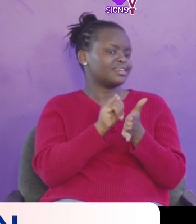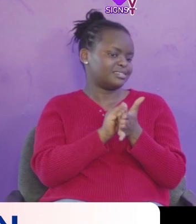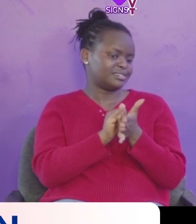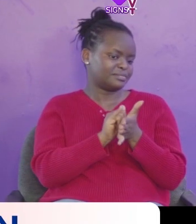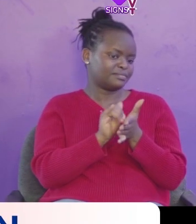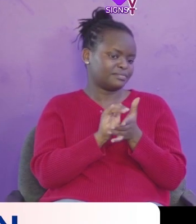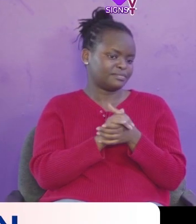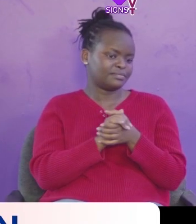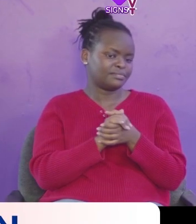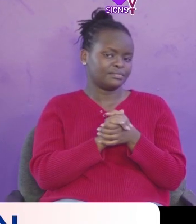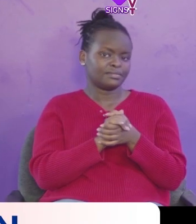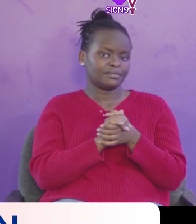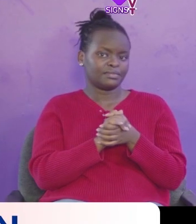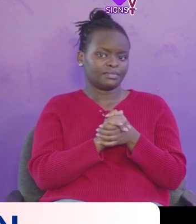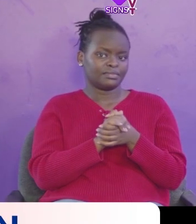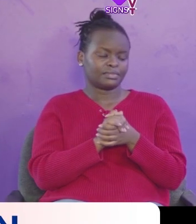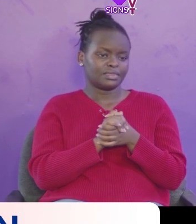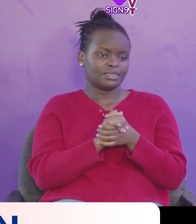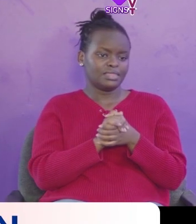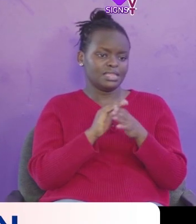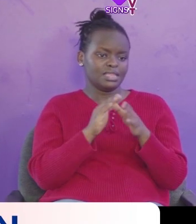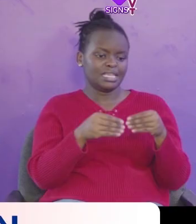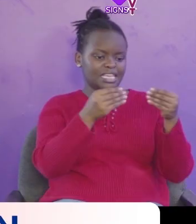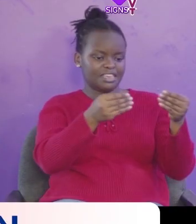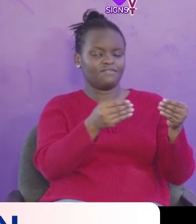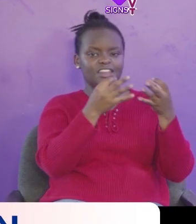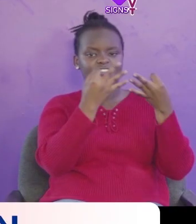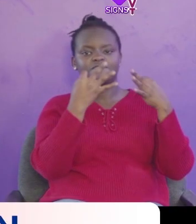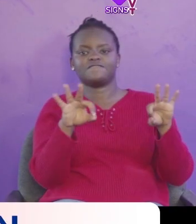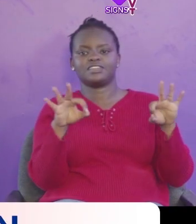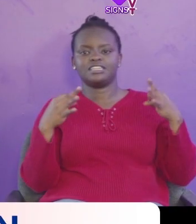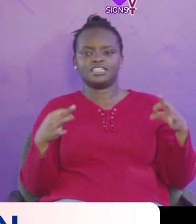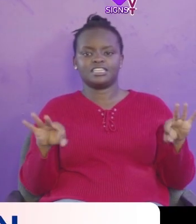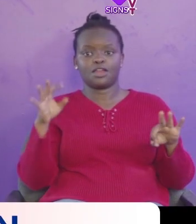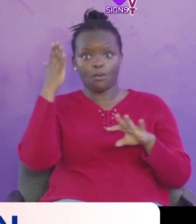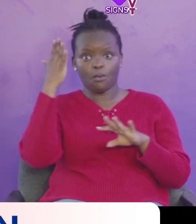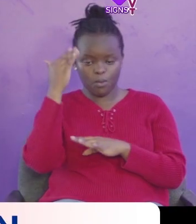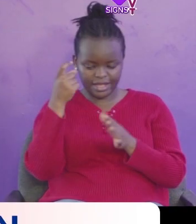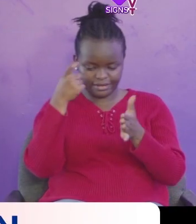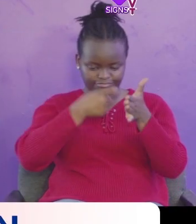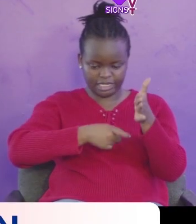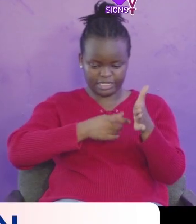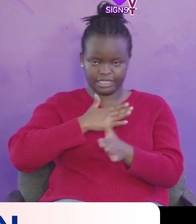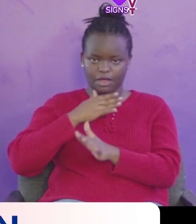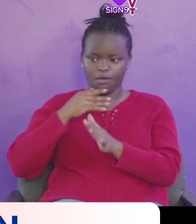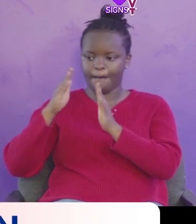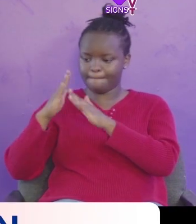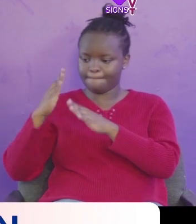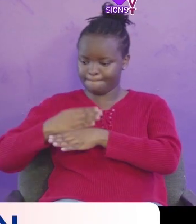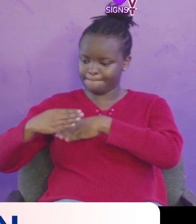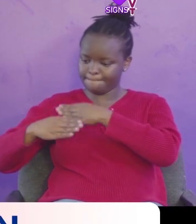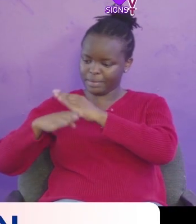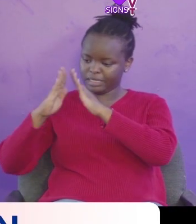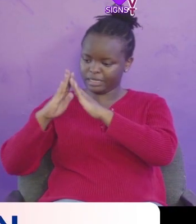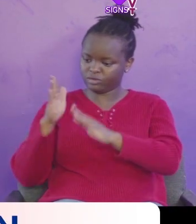what exactly. The houses should be given for free. If it really means that they were being built for